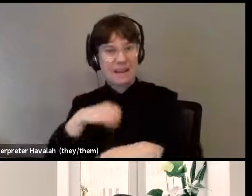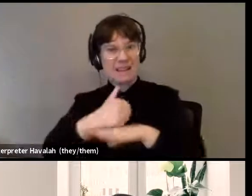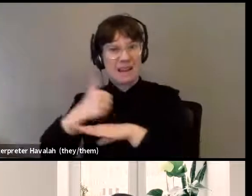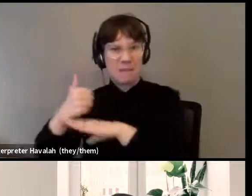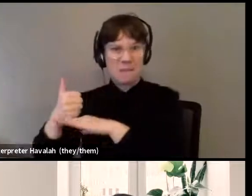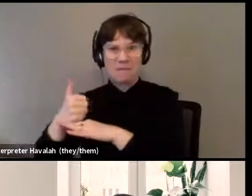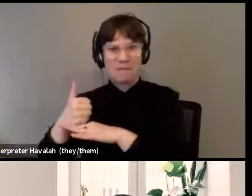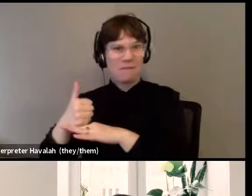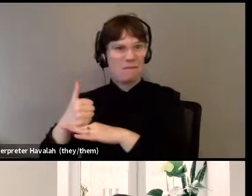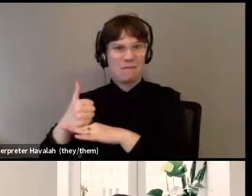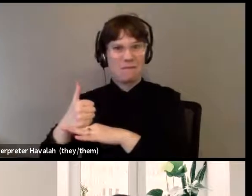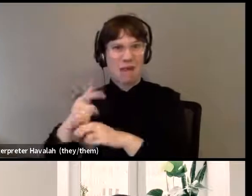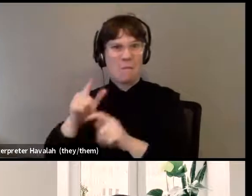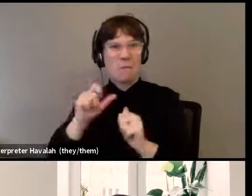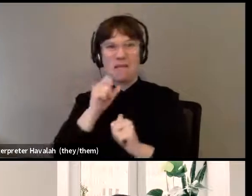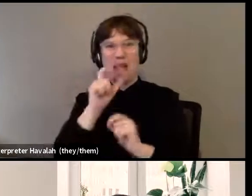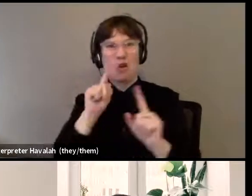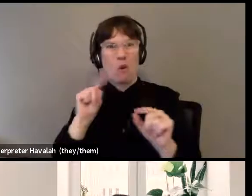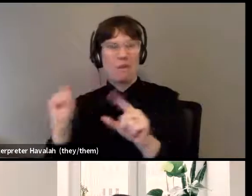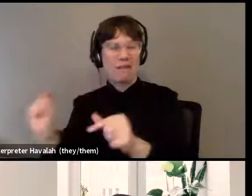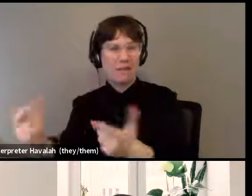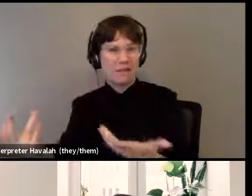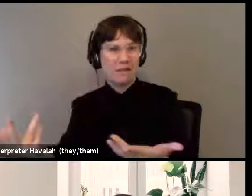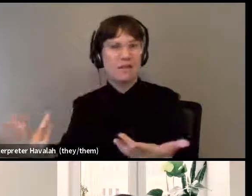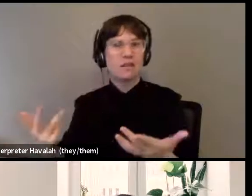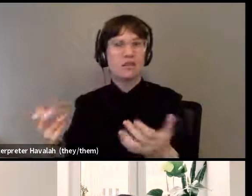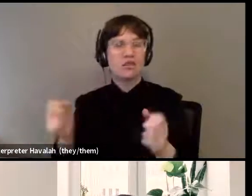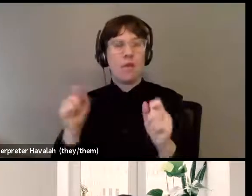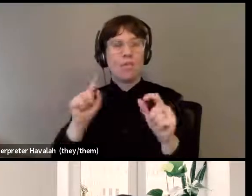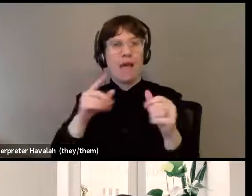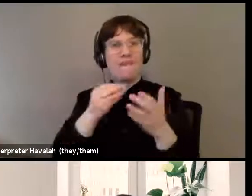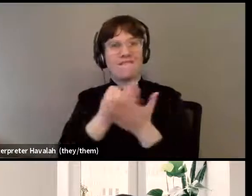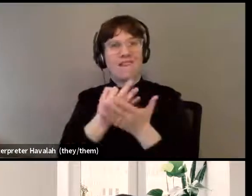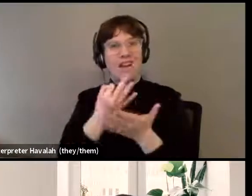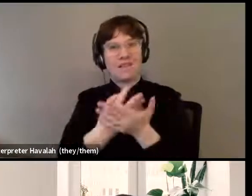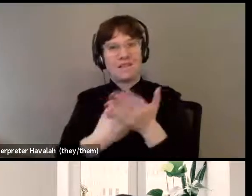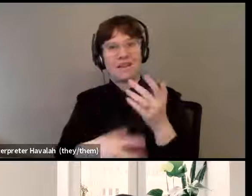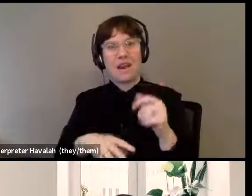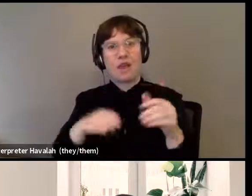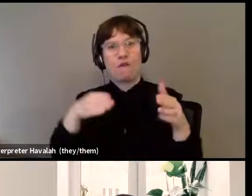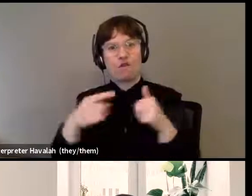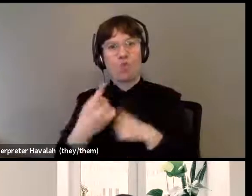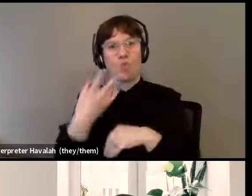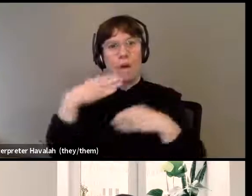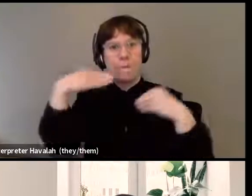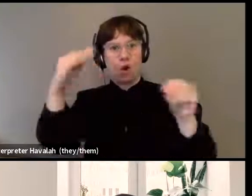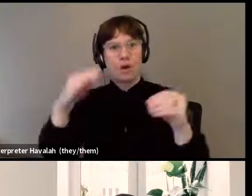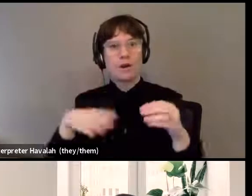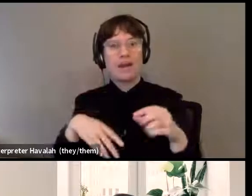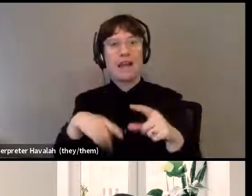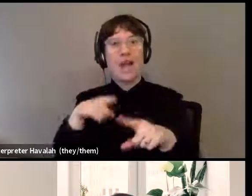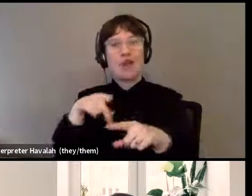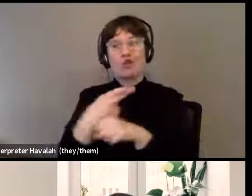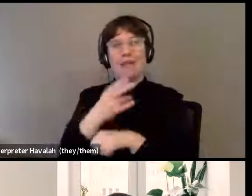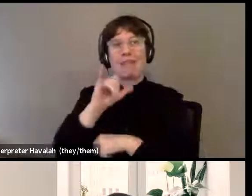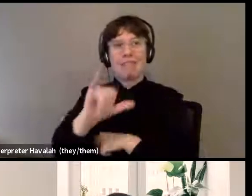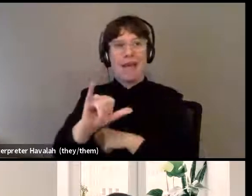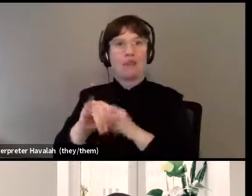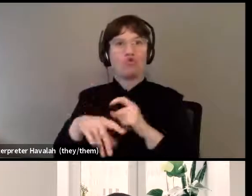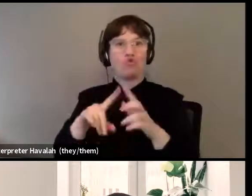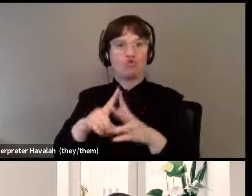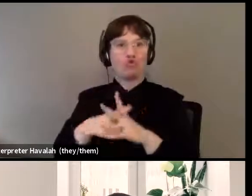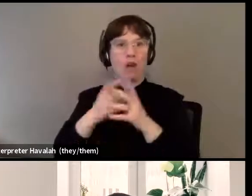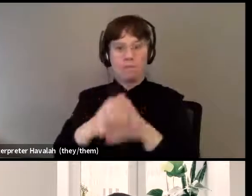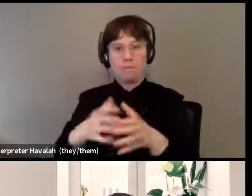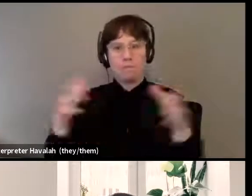them were really well attended. And now they're taking all of that and they're focusing that funding on one of the markets and using that market as an incubator to build a